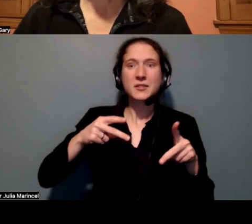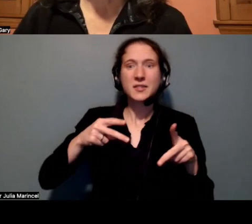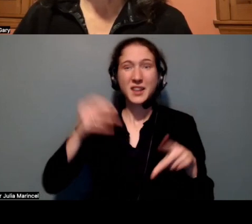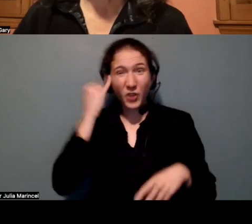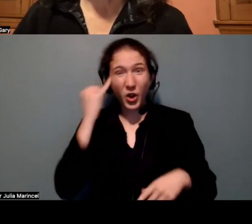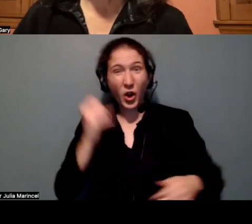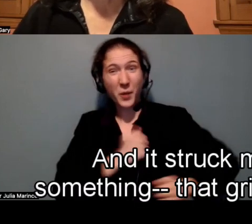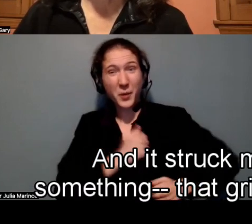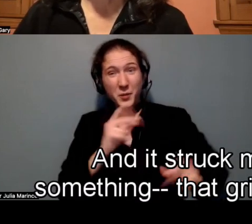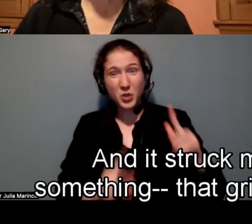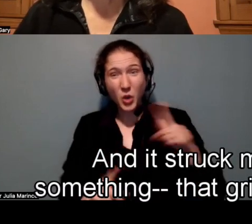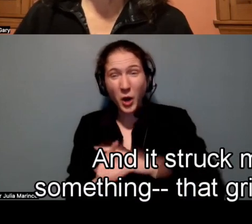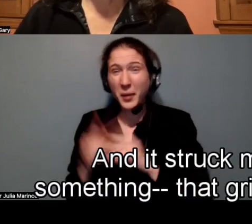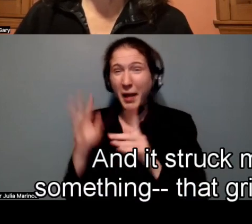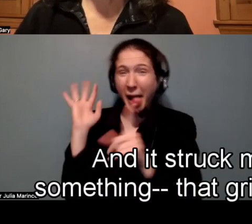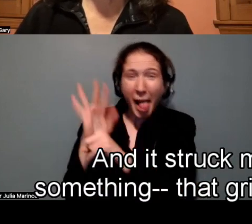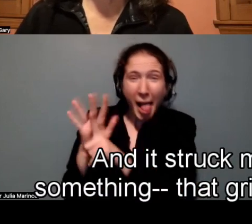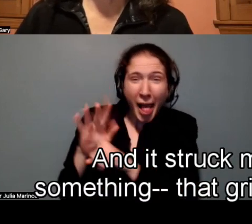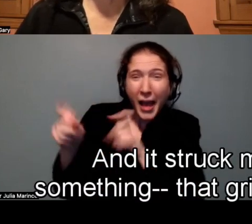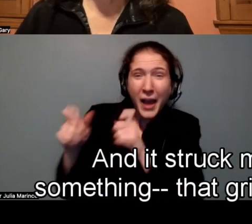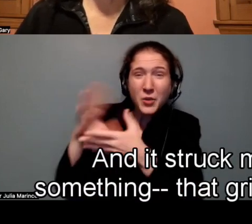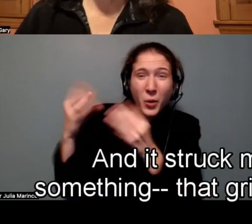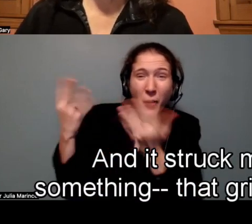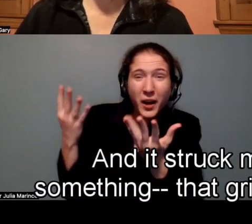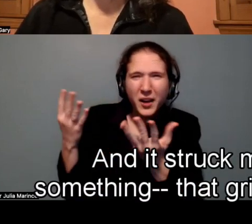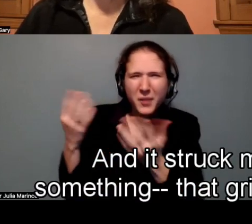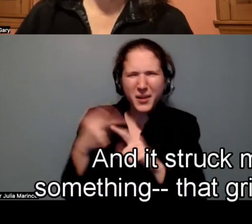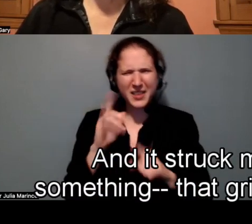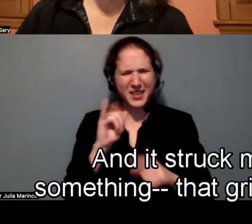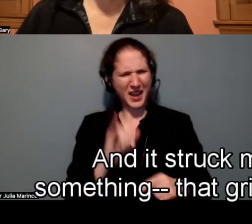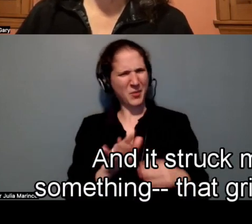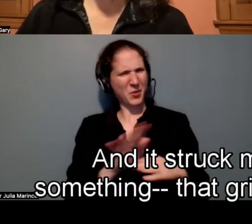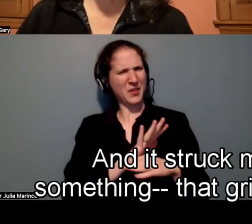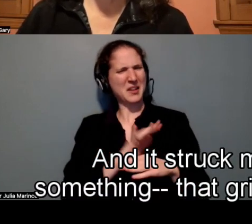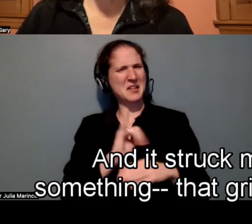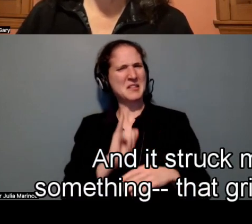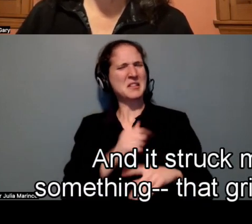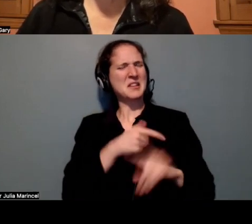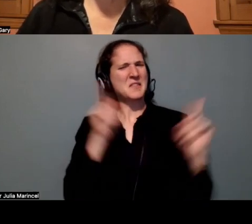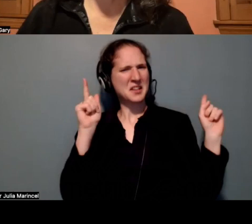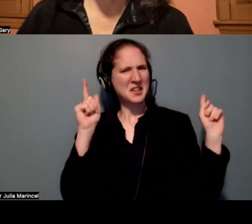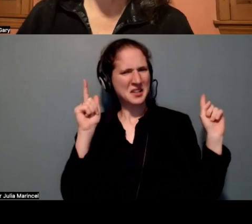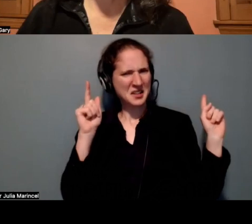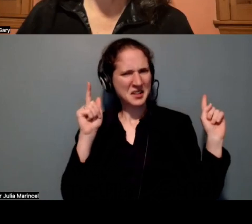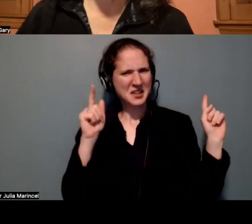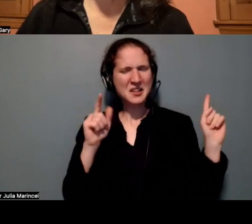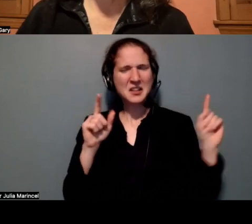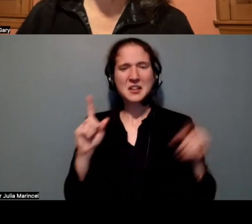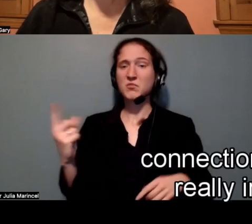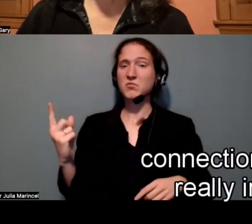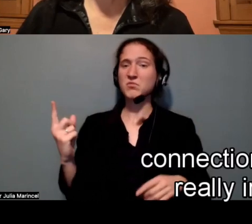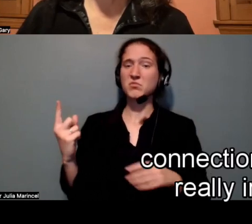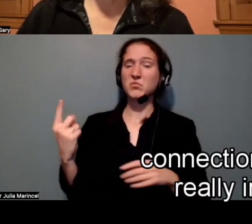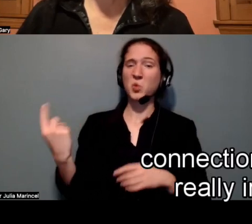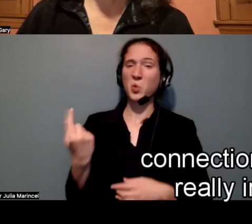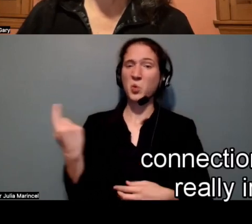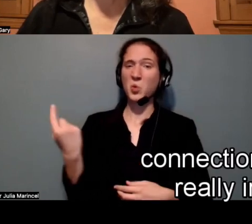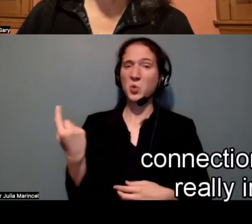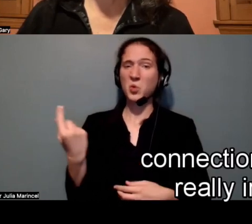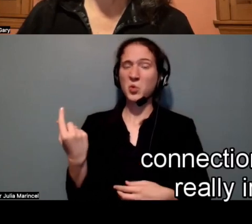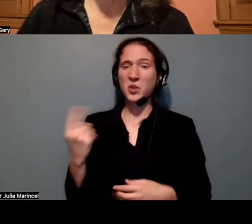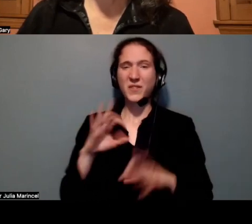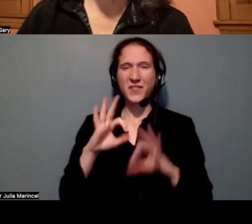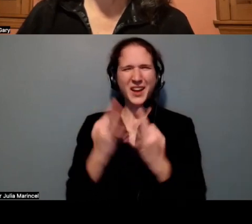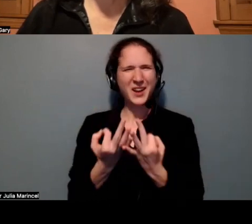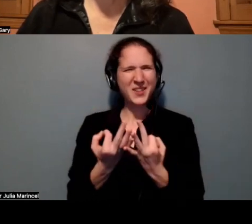stories. And it struck me that there was that grit between the familial connections there. It was